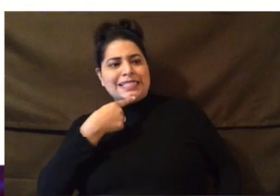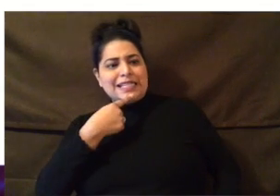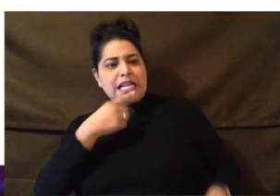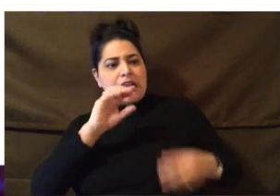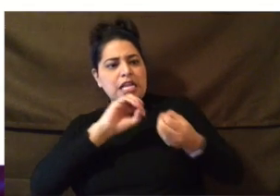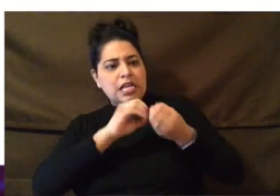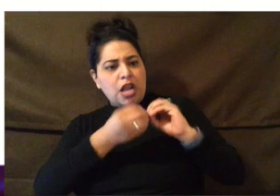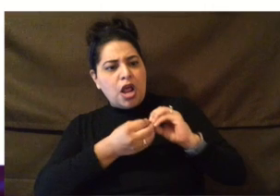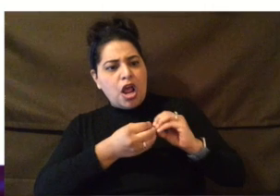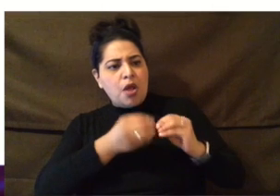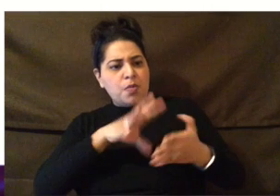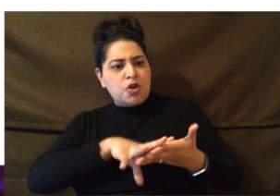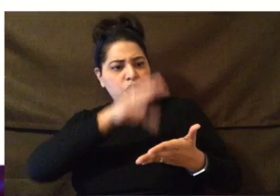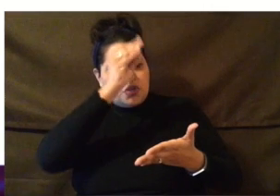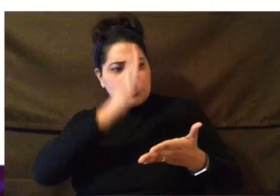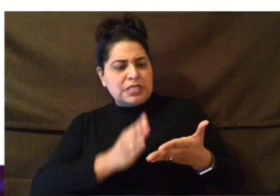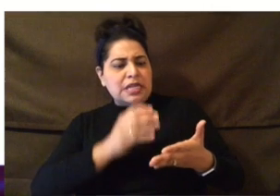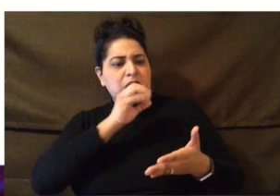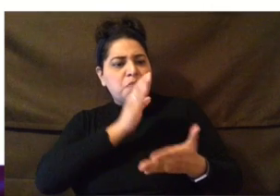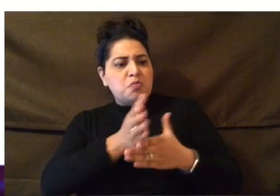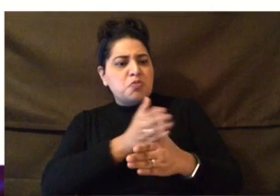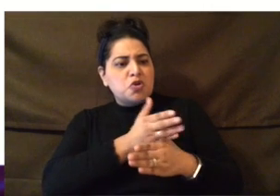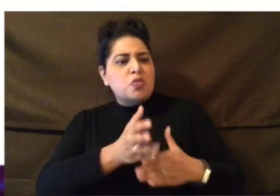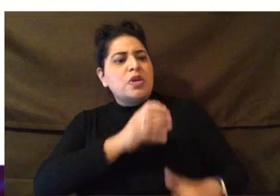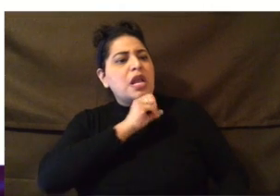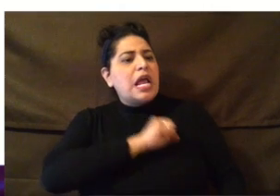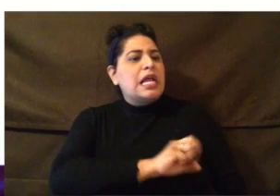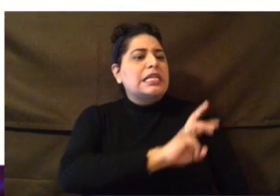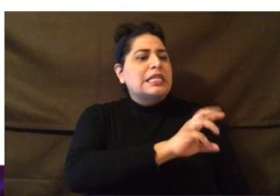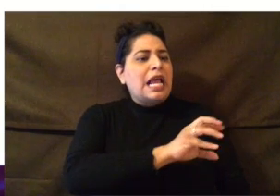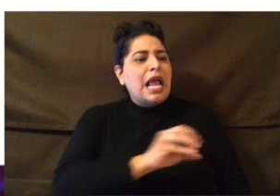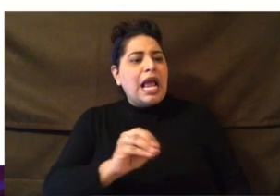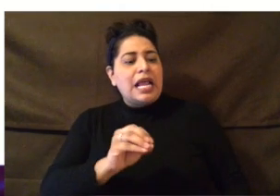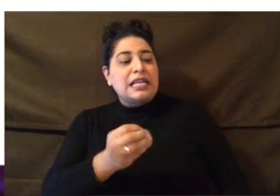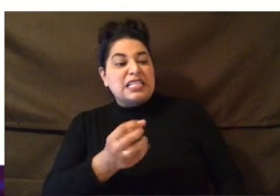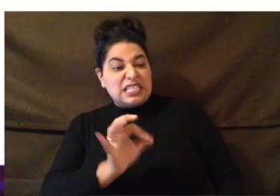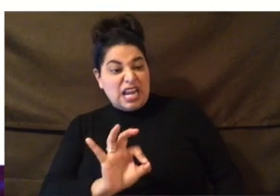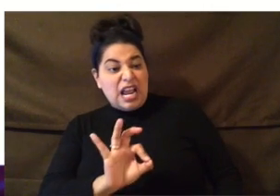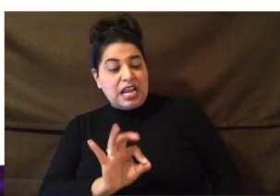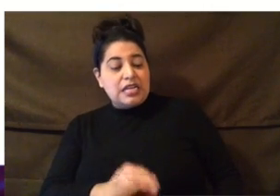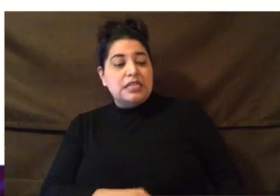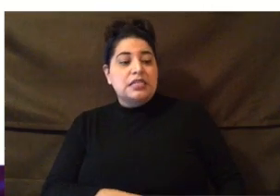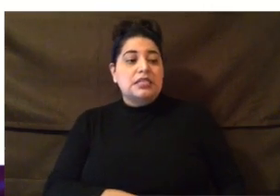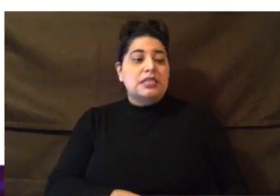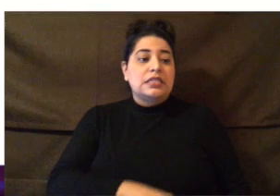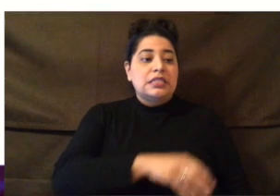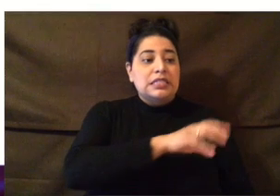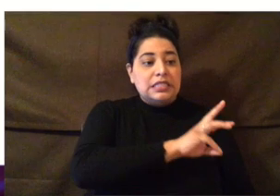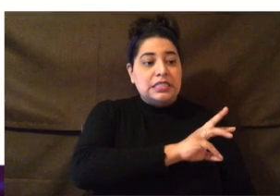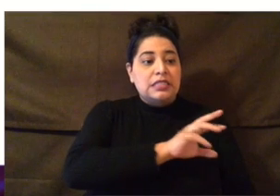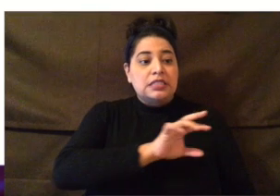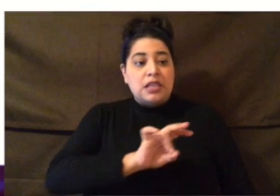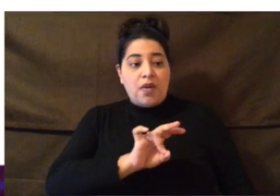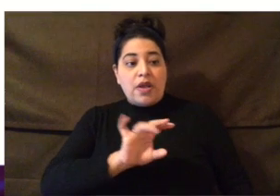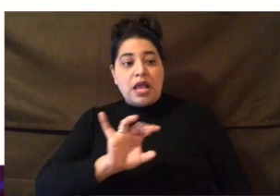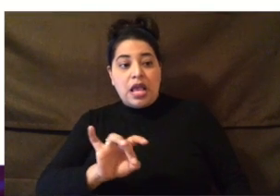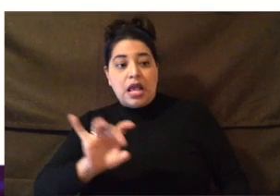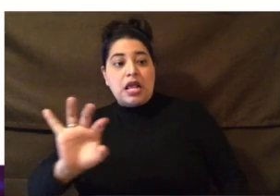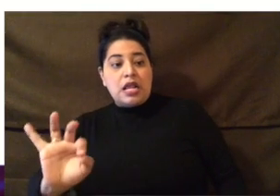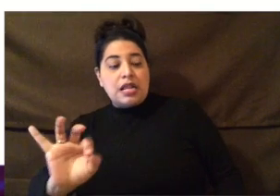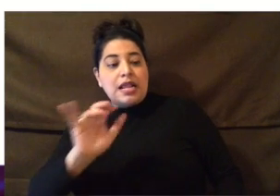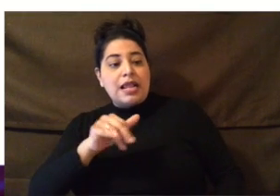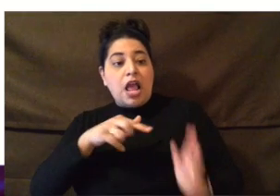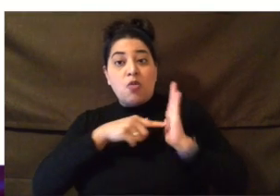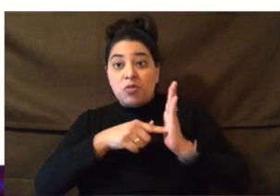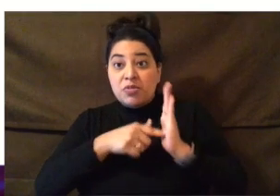of students between 6 to 9 years old. Okay, and then on the bottom, we have 6, 7, 8, and 9. That represents